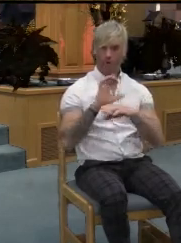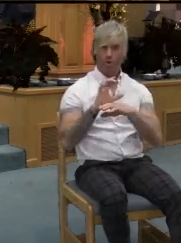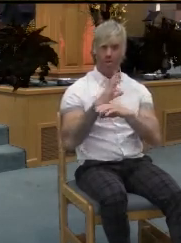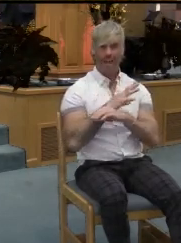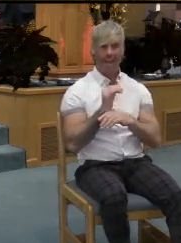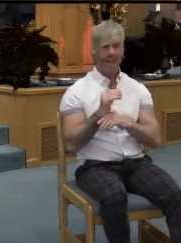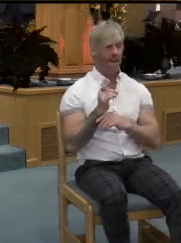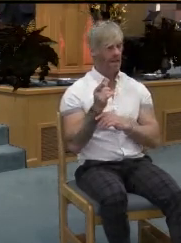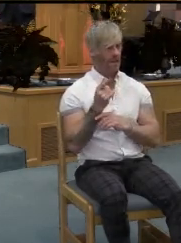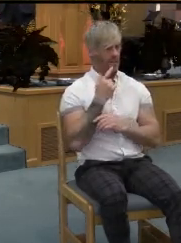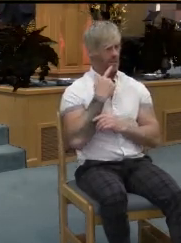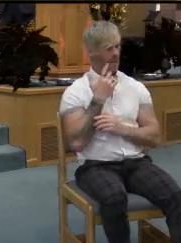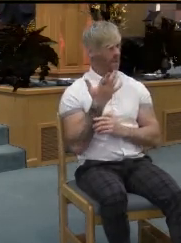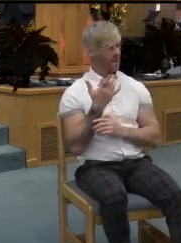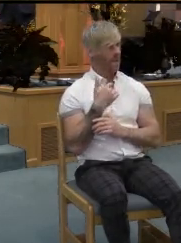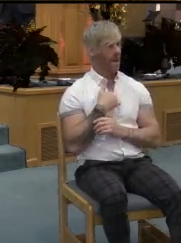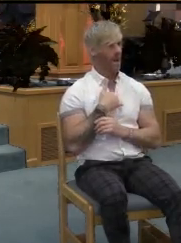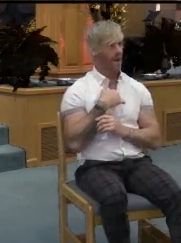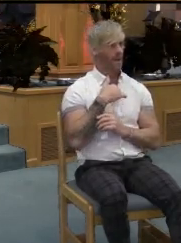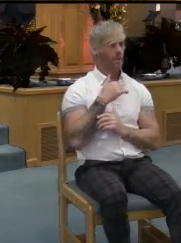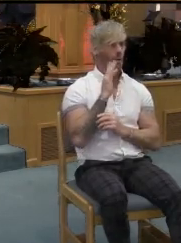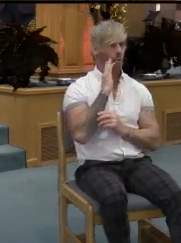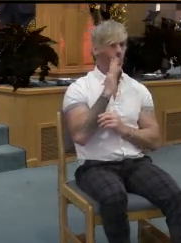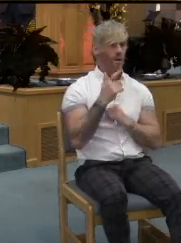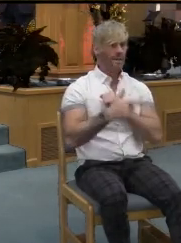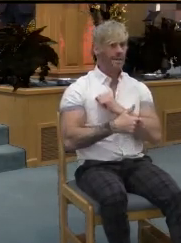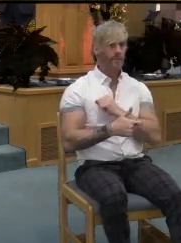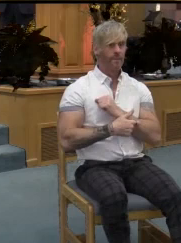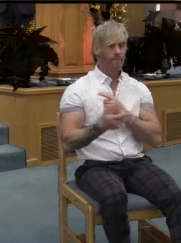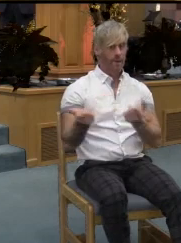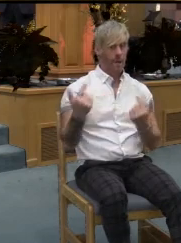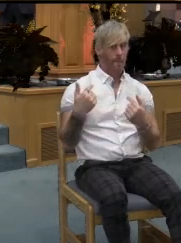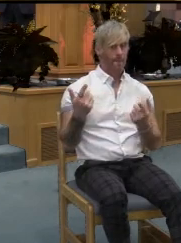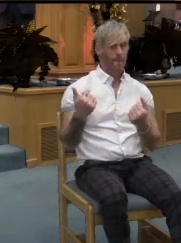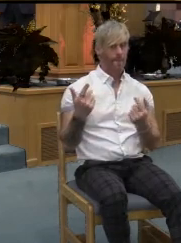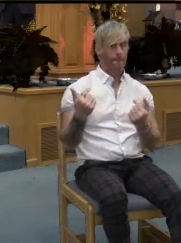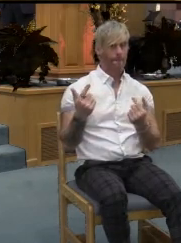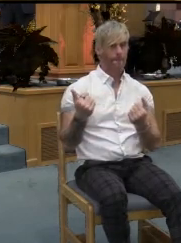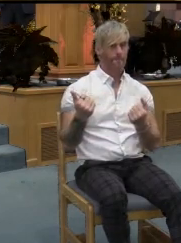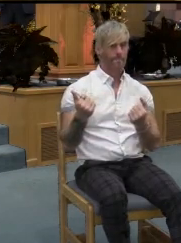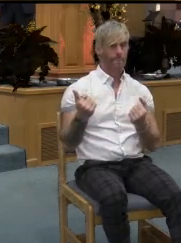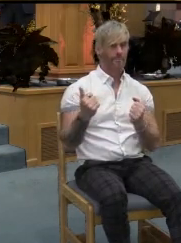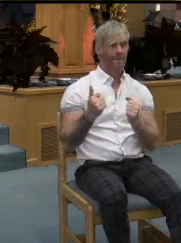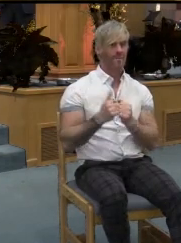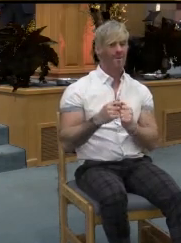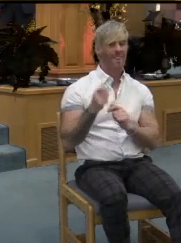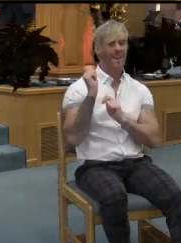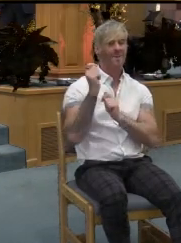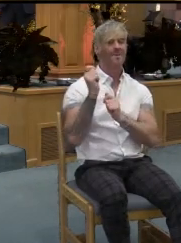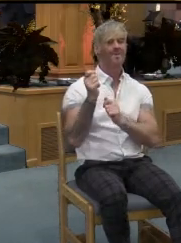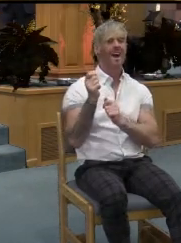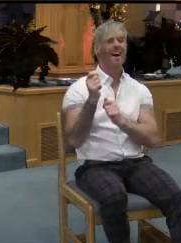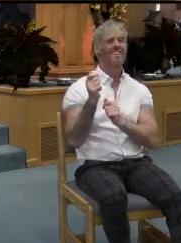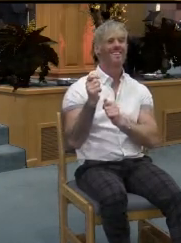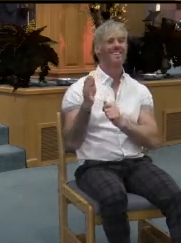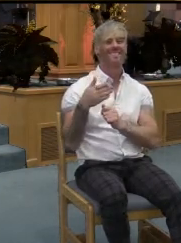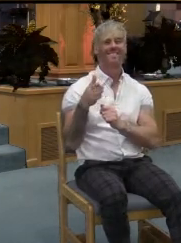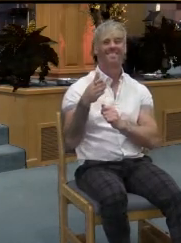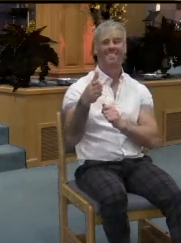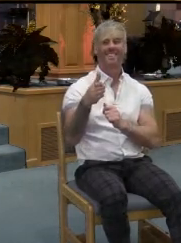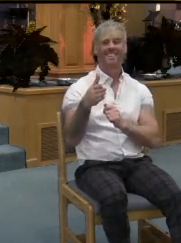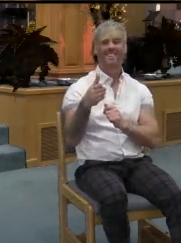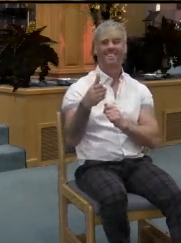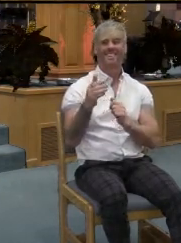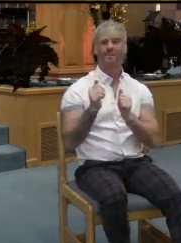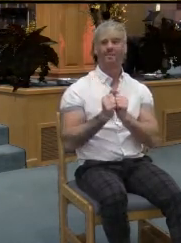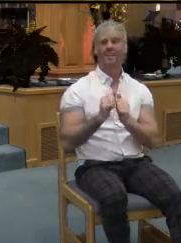And he said, and I'm tempting him to get him in with a trout fishing trip with Dwayne Hayda. So he committed you